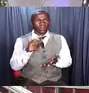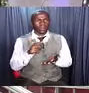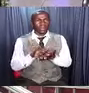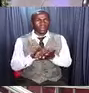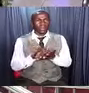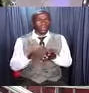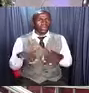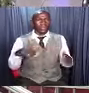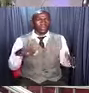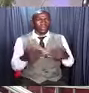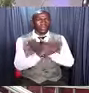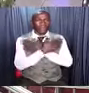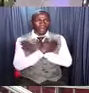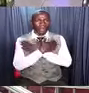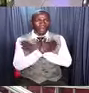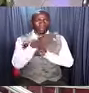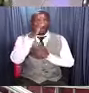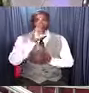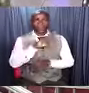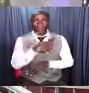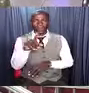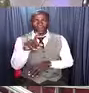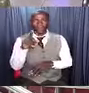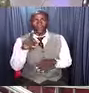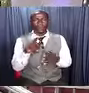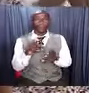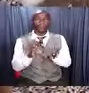Je, mnampenda Mungu? Do you love God?